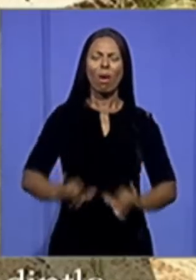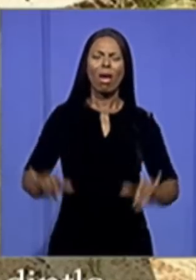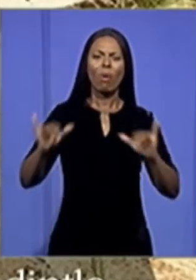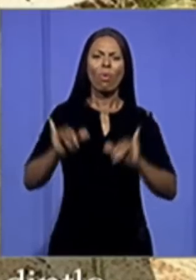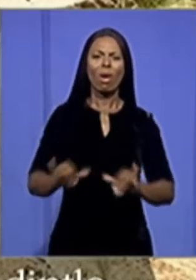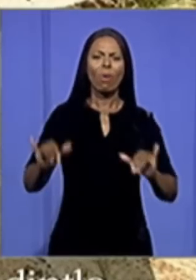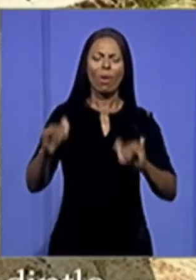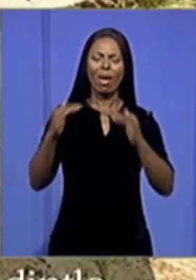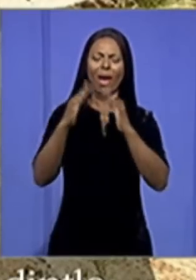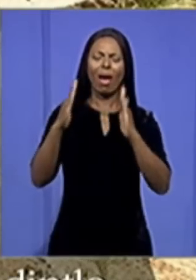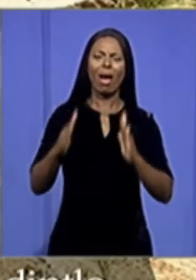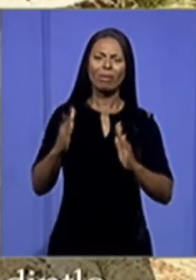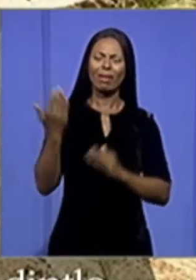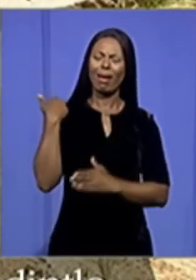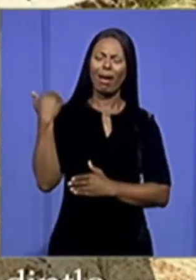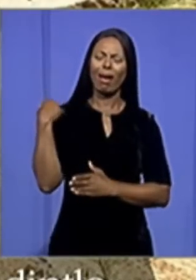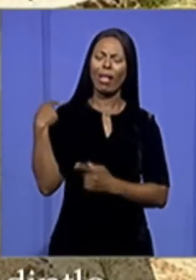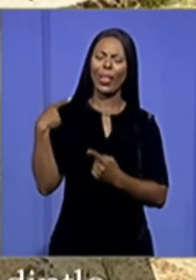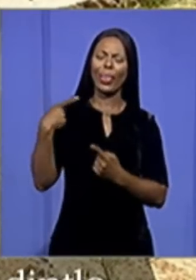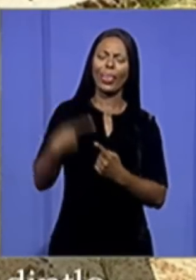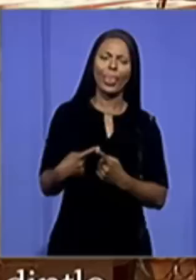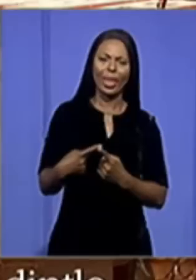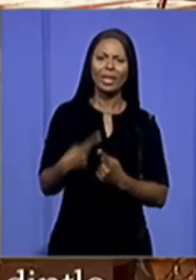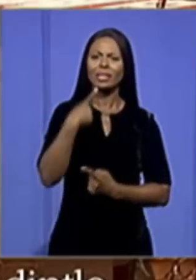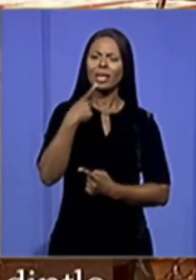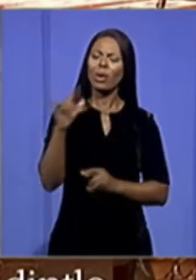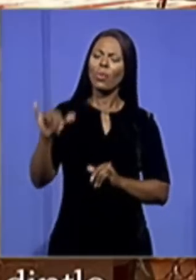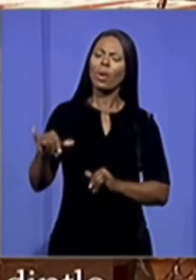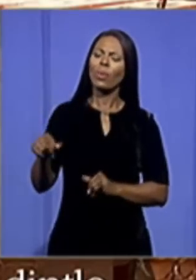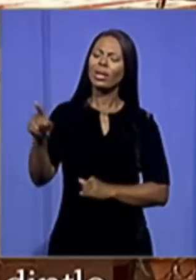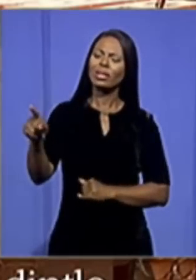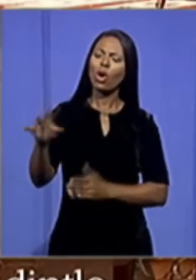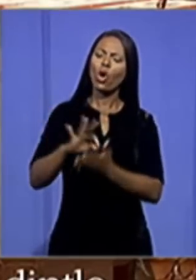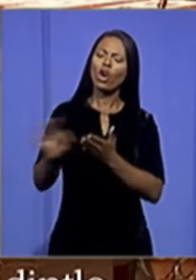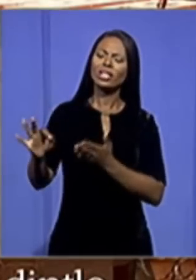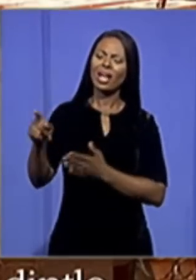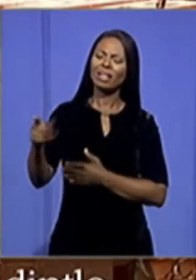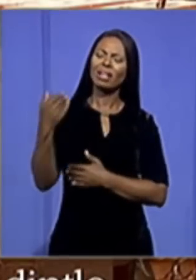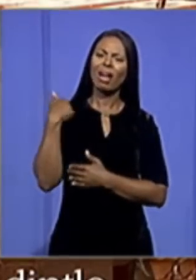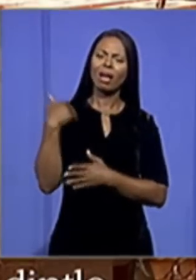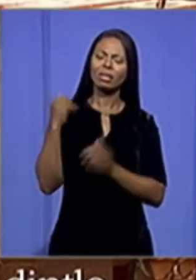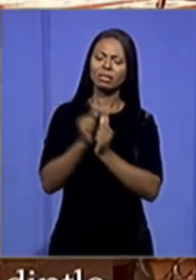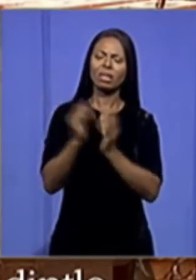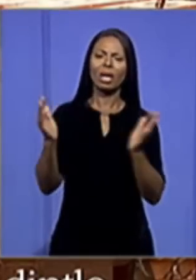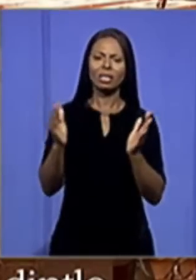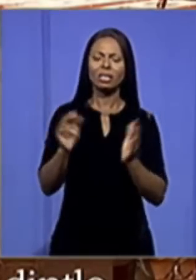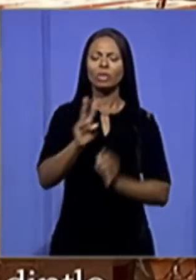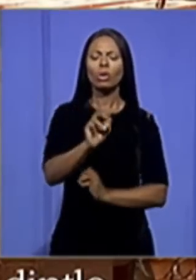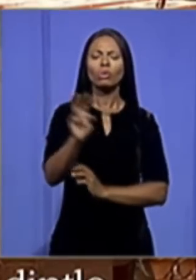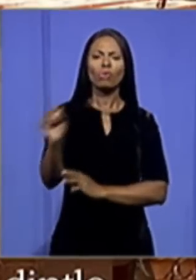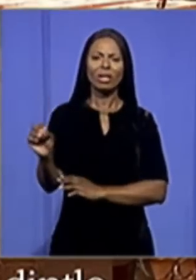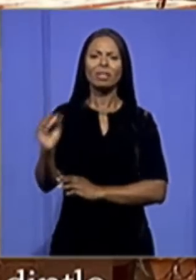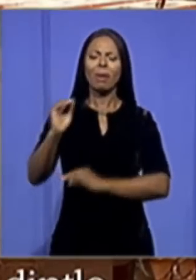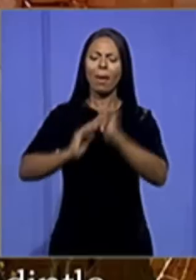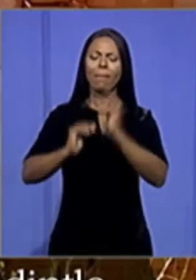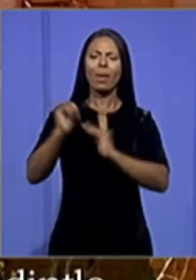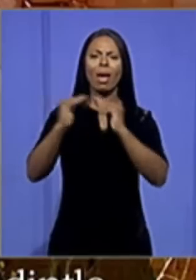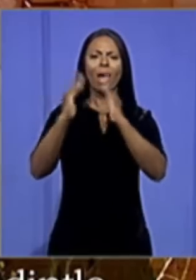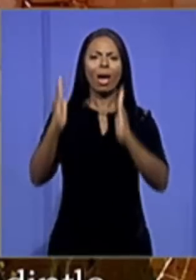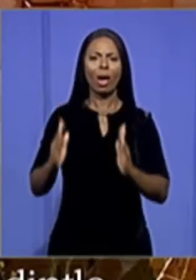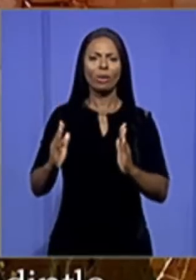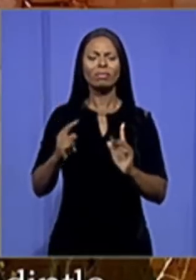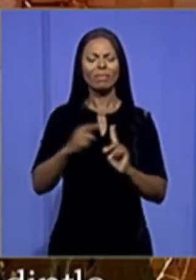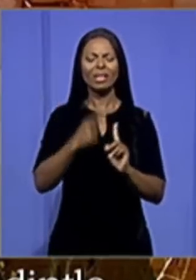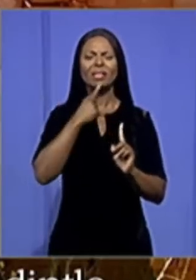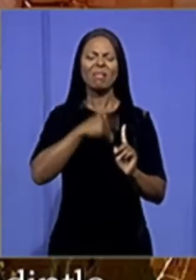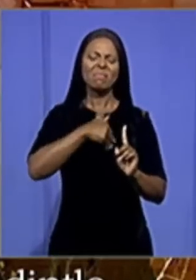mme a re o emetse borakontraka ba bue gore ba wetse tiro e ba isimolotseng ka ngwaga wa 2020 a re se se mo senyang maikutlo